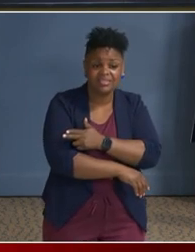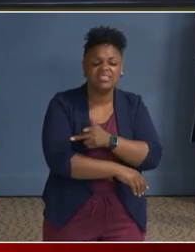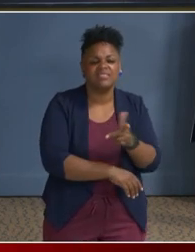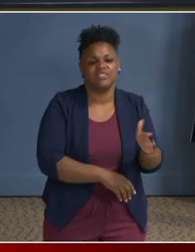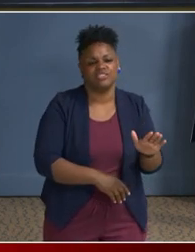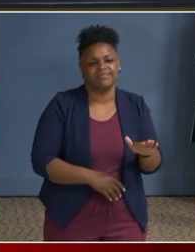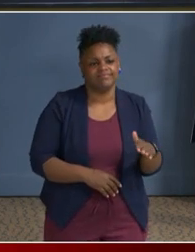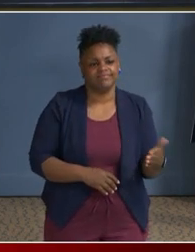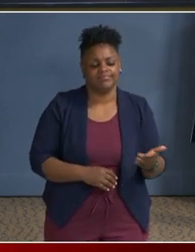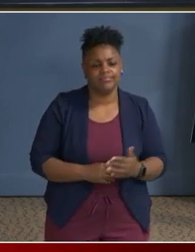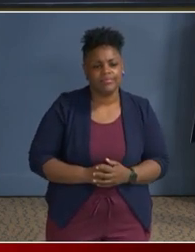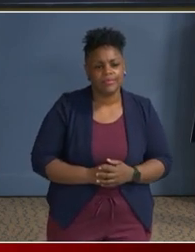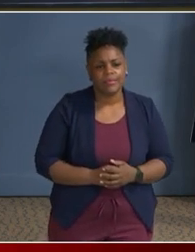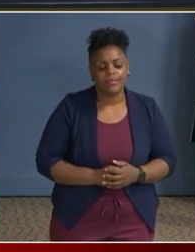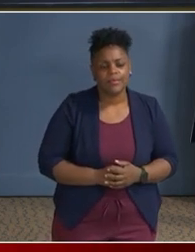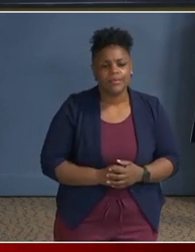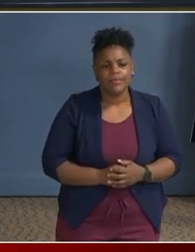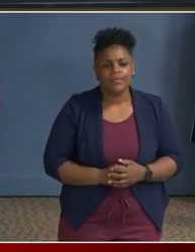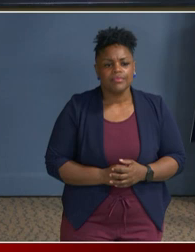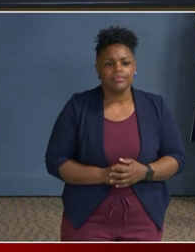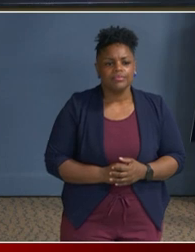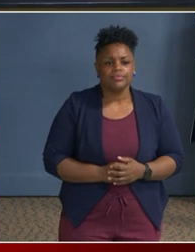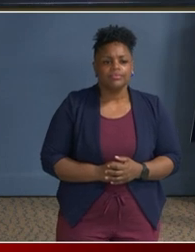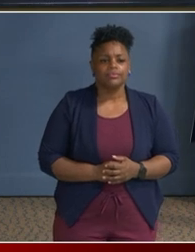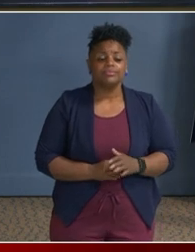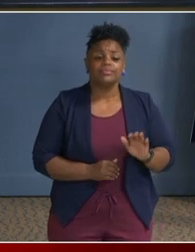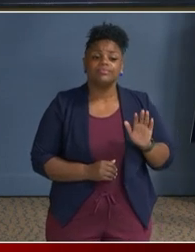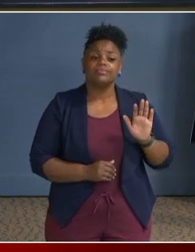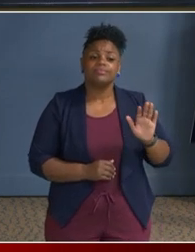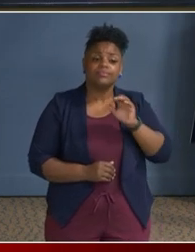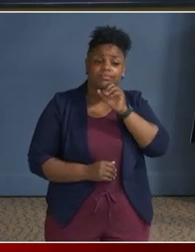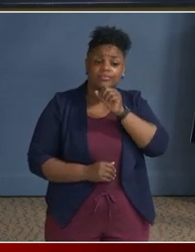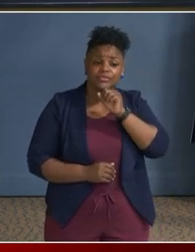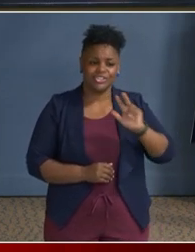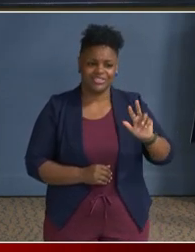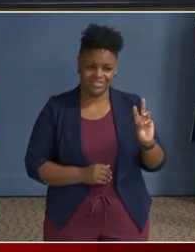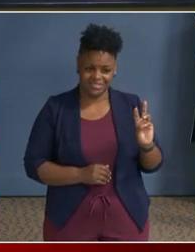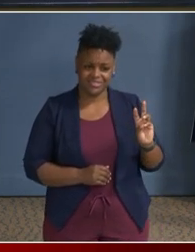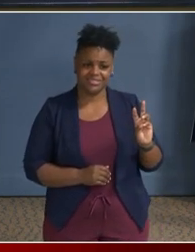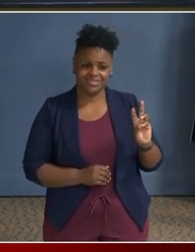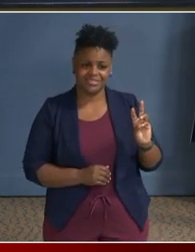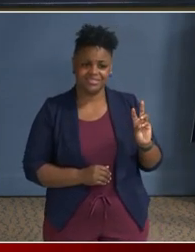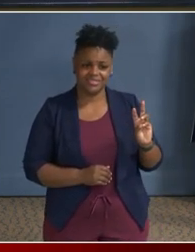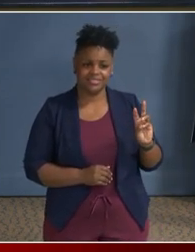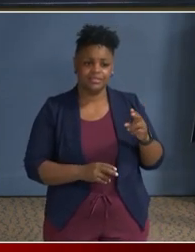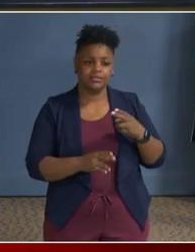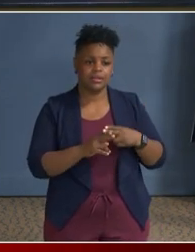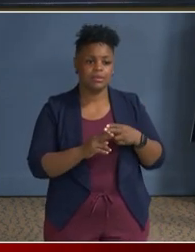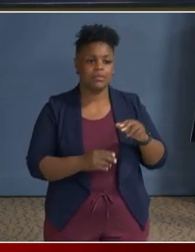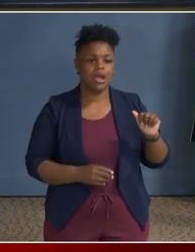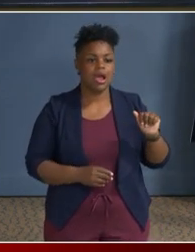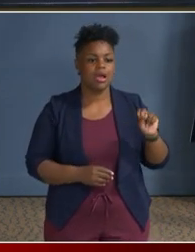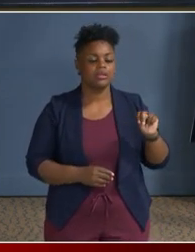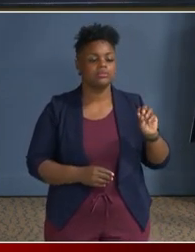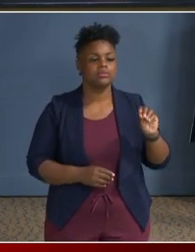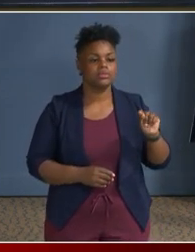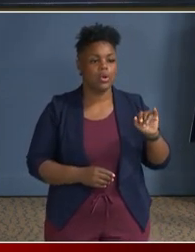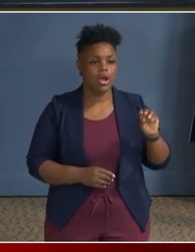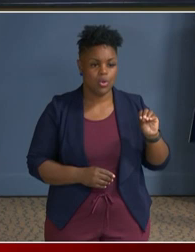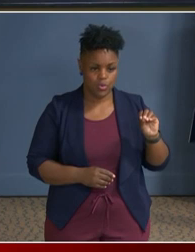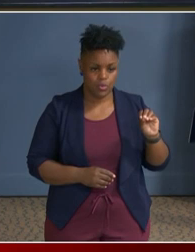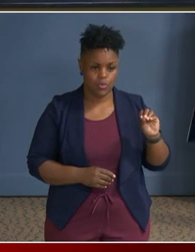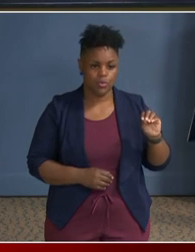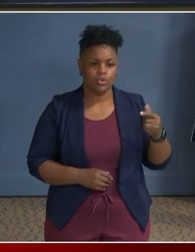dead. He has been identified as 36-year-old Antonio Gardner of Oxon Hill, Maryland.